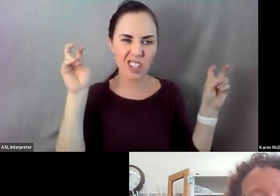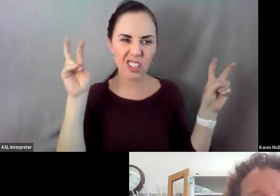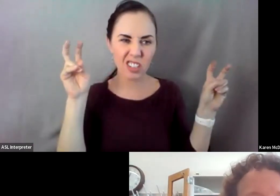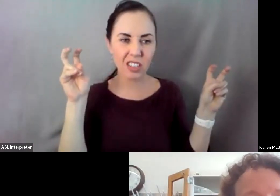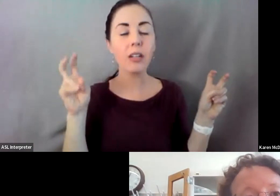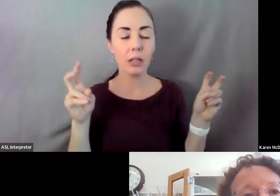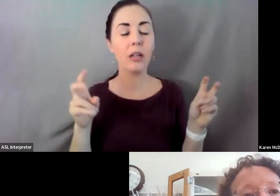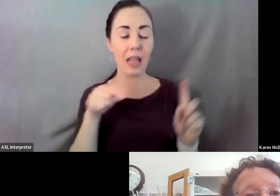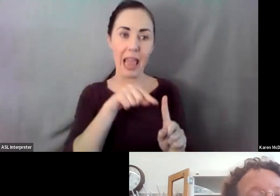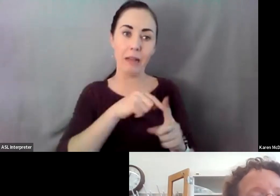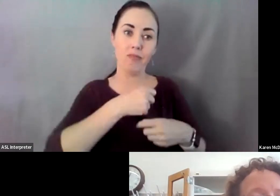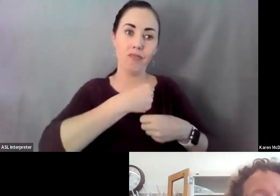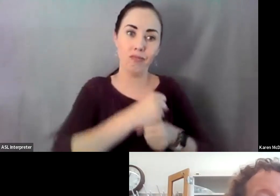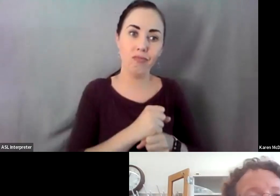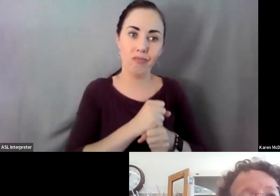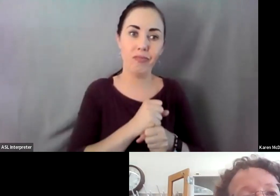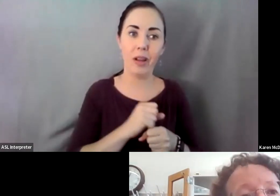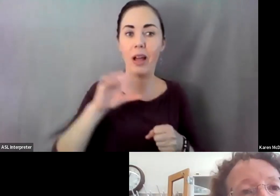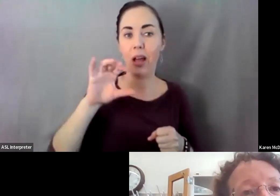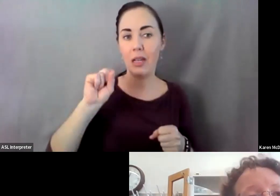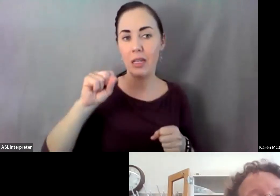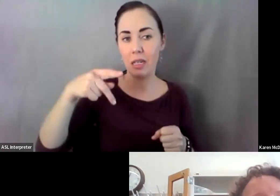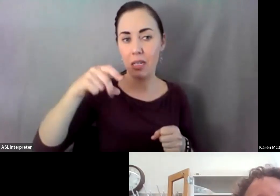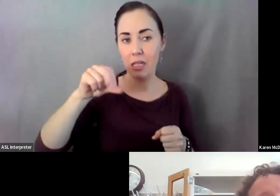the new mushrooms. That make the new fungi.